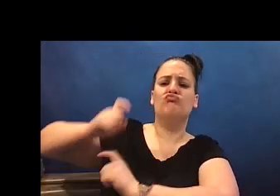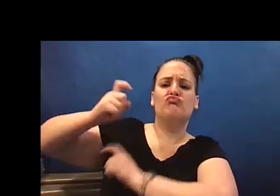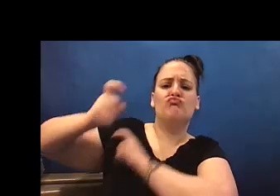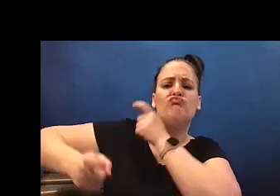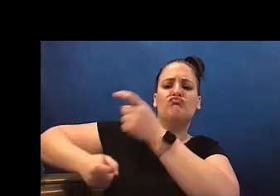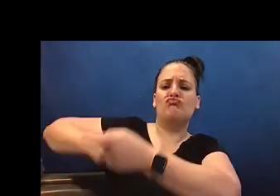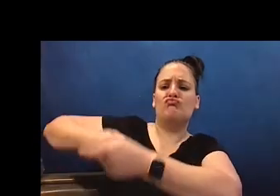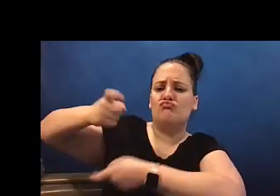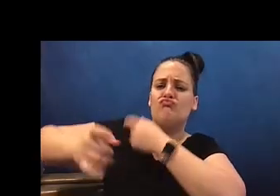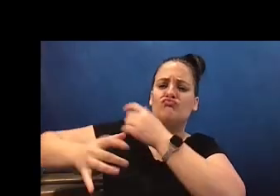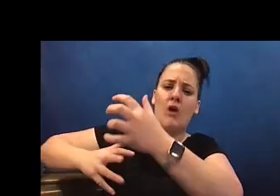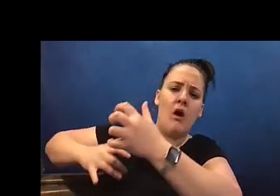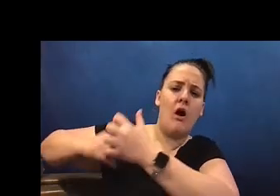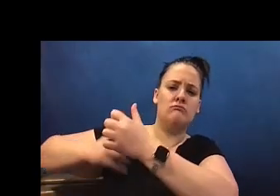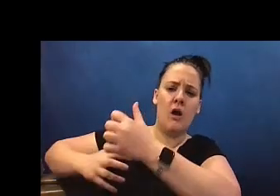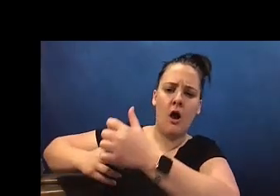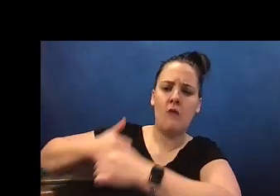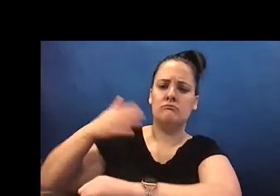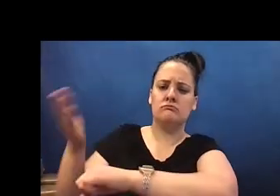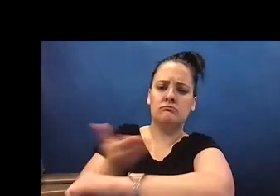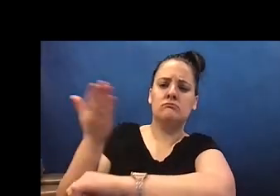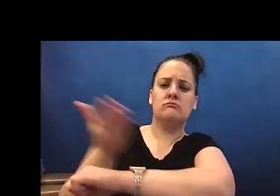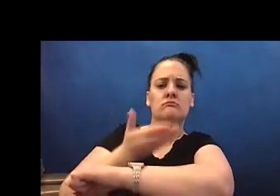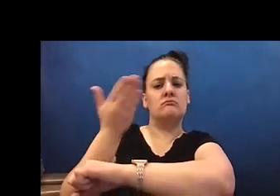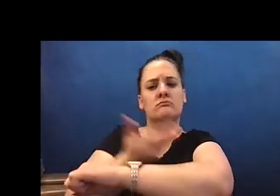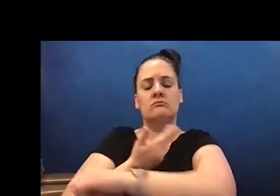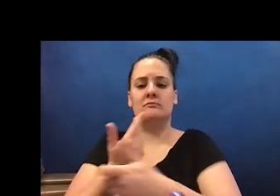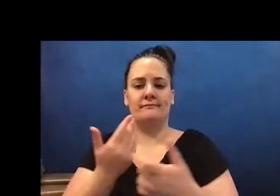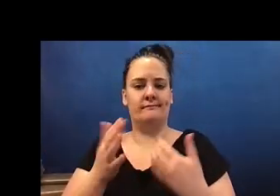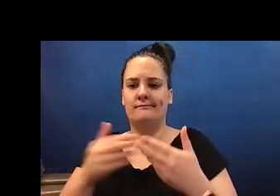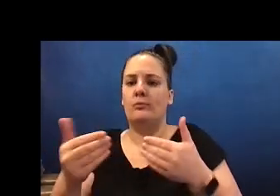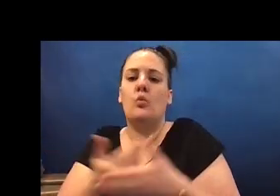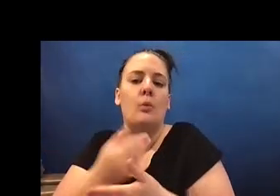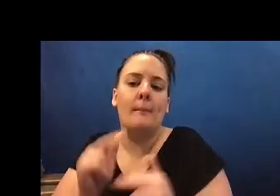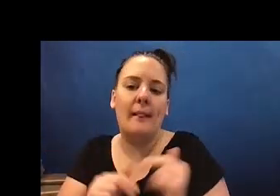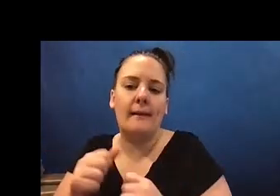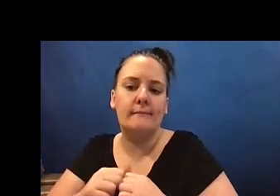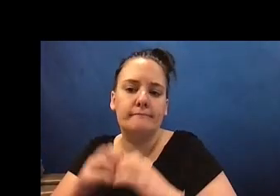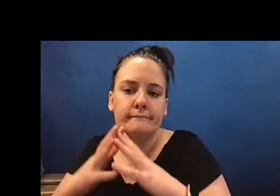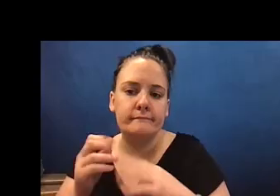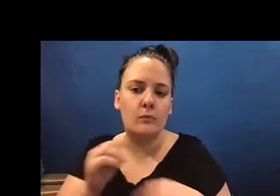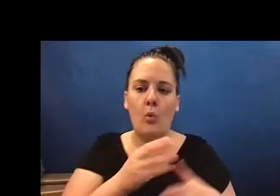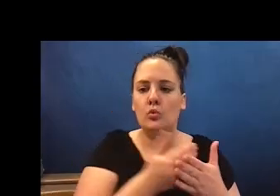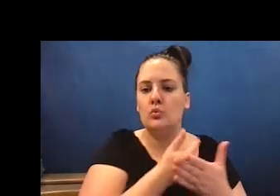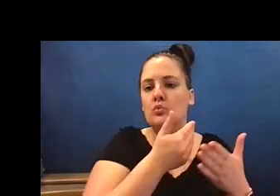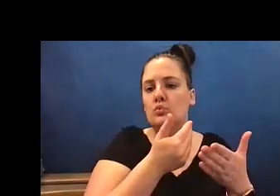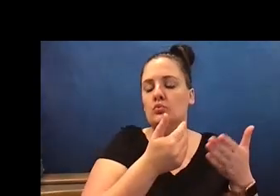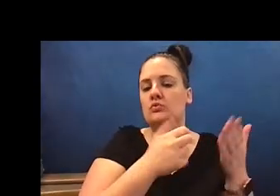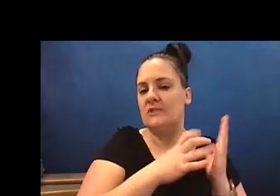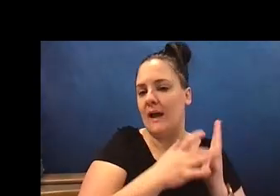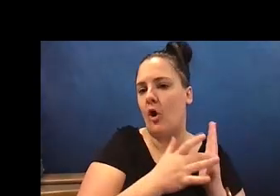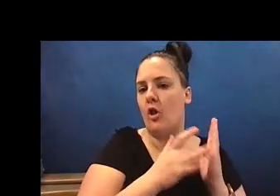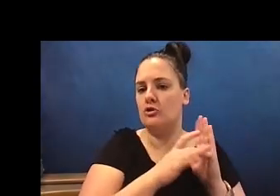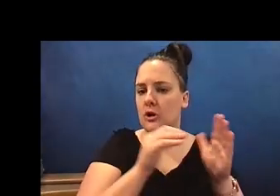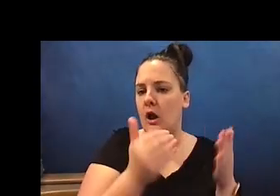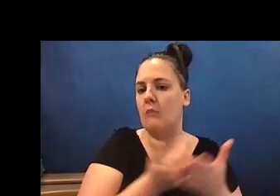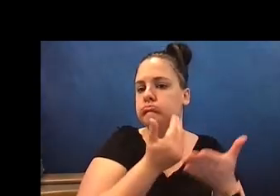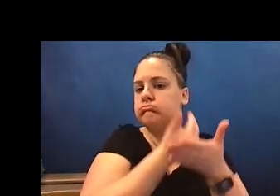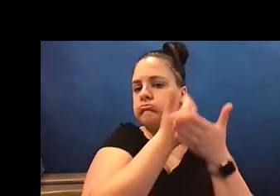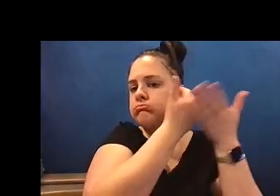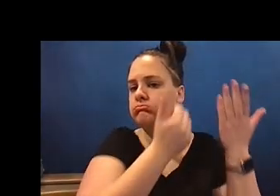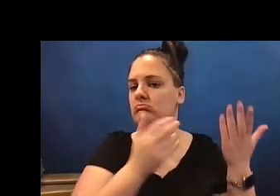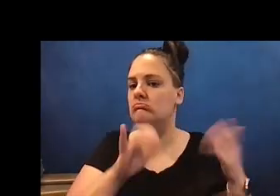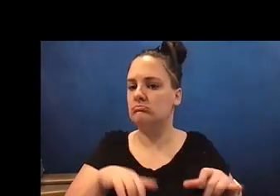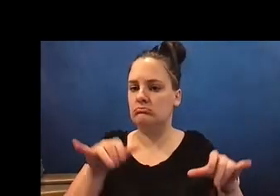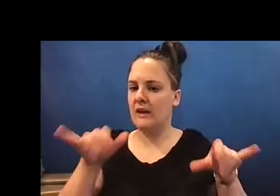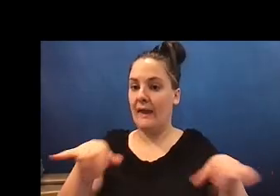or adding new technology. On the affordability side, Margot talked about primary care, and